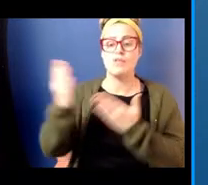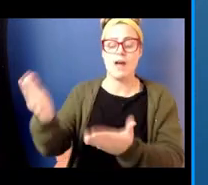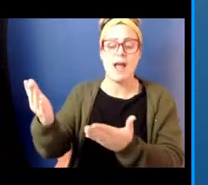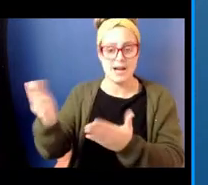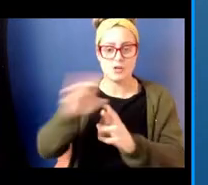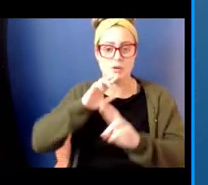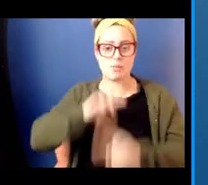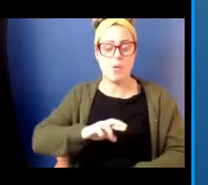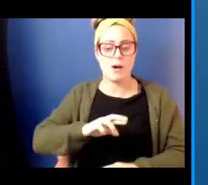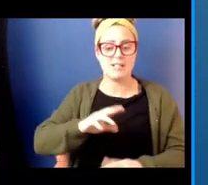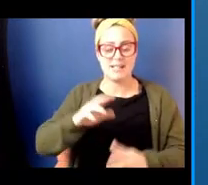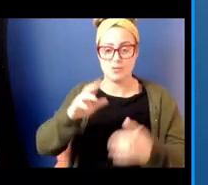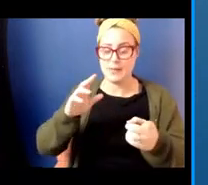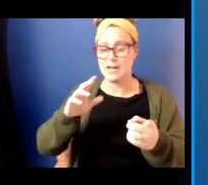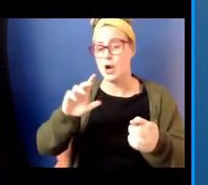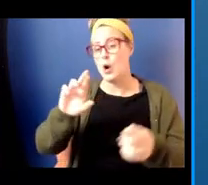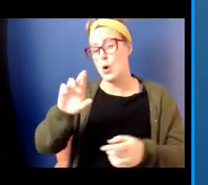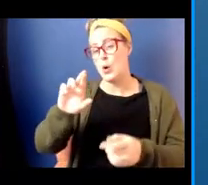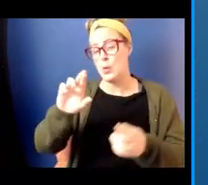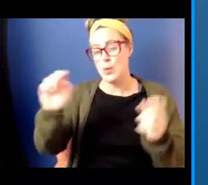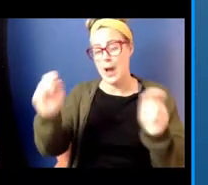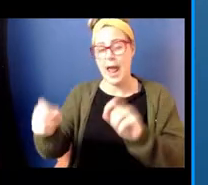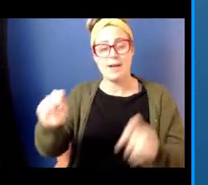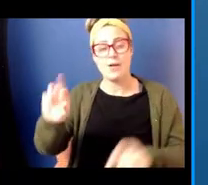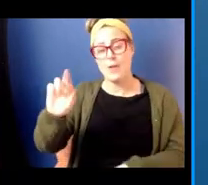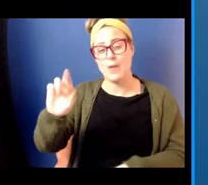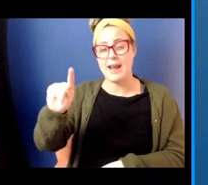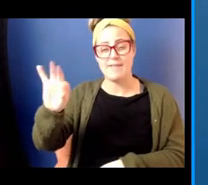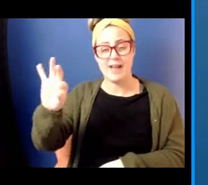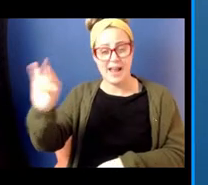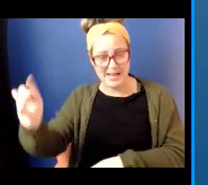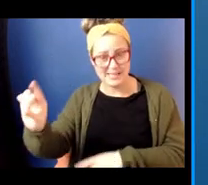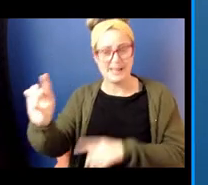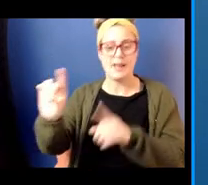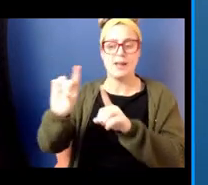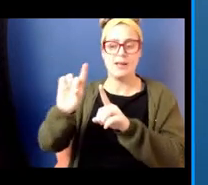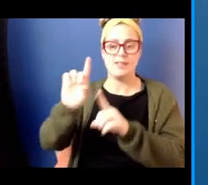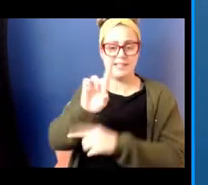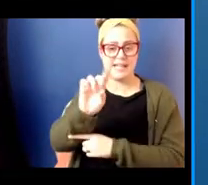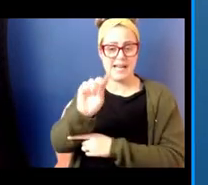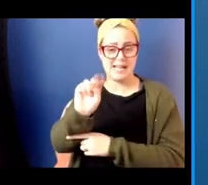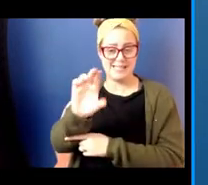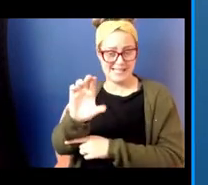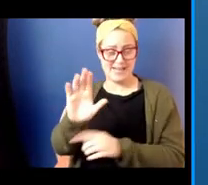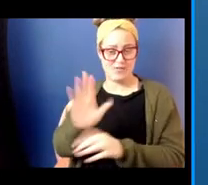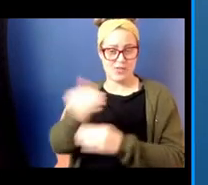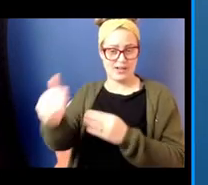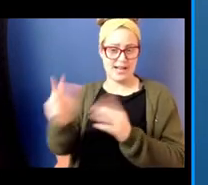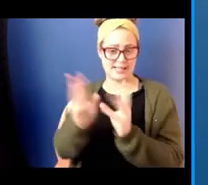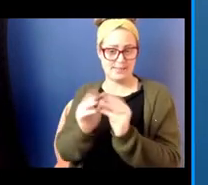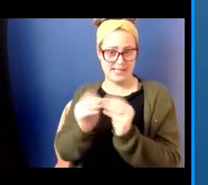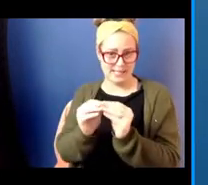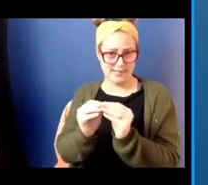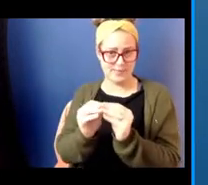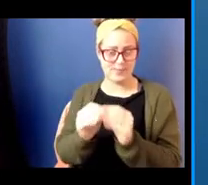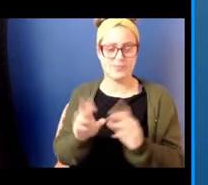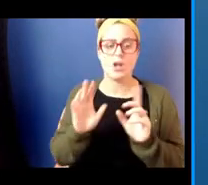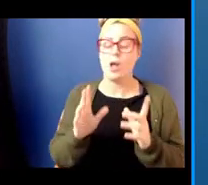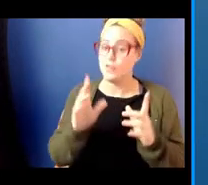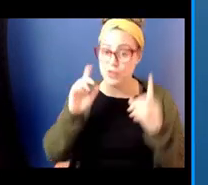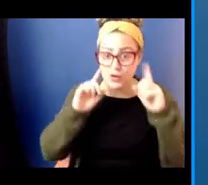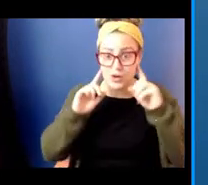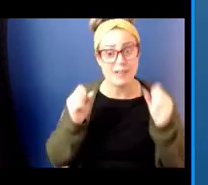by the DNC at its next meeting so as you've heard we have a lot of work to tackle over the next two days